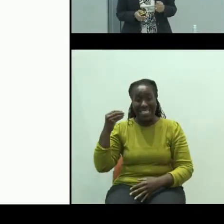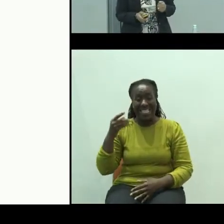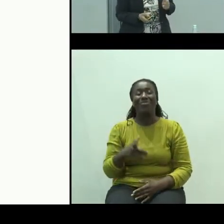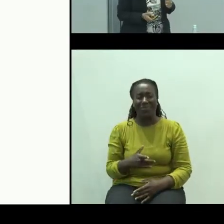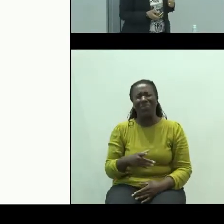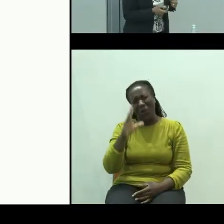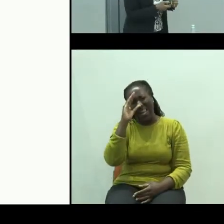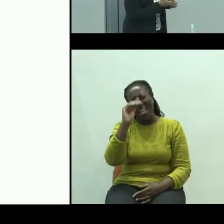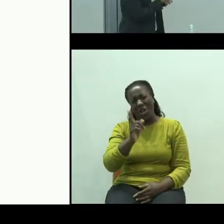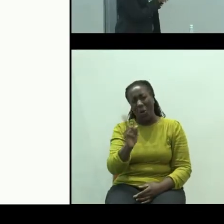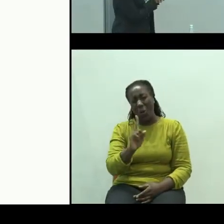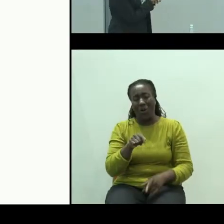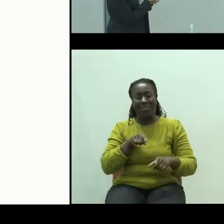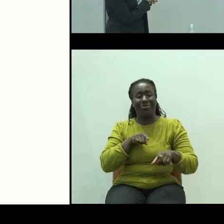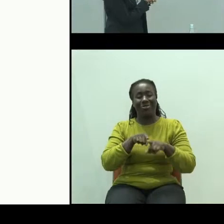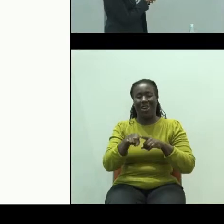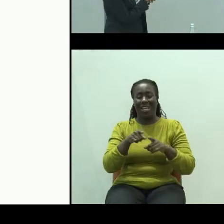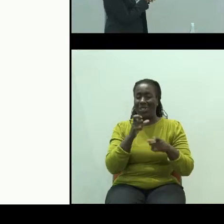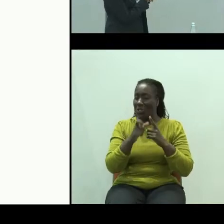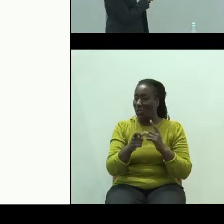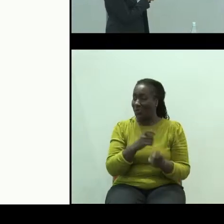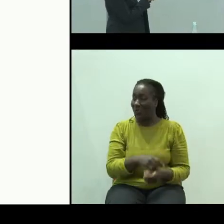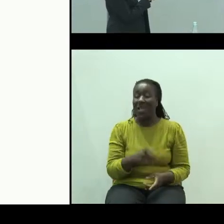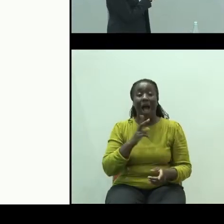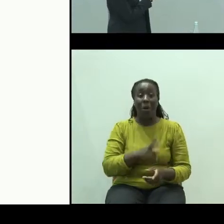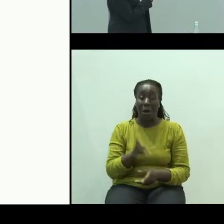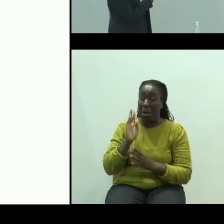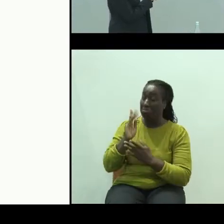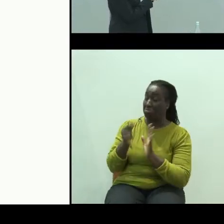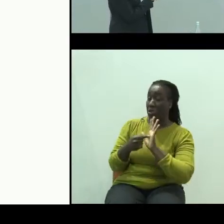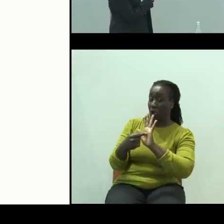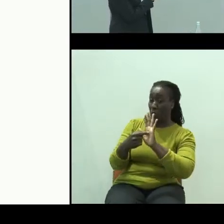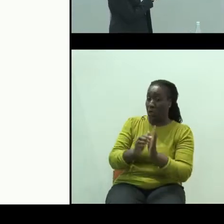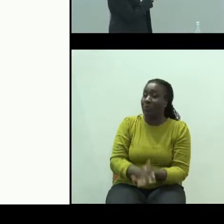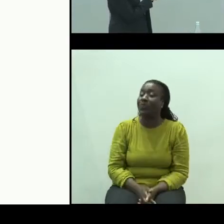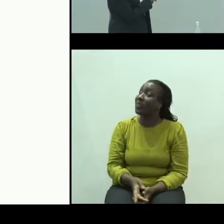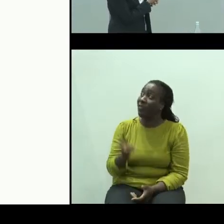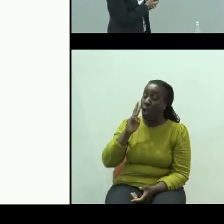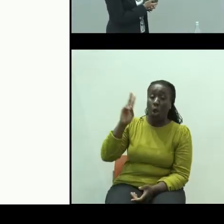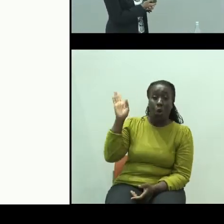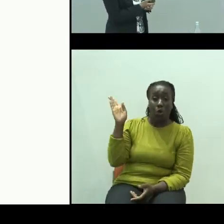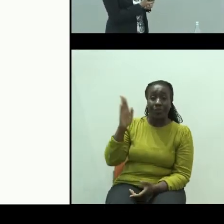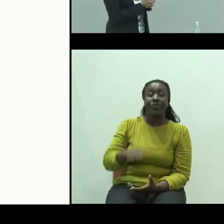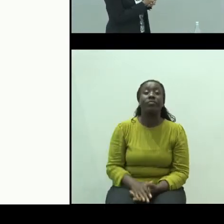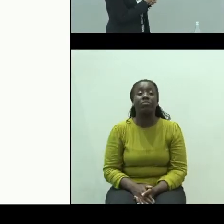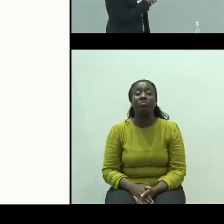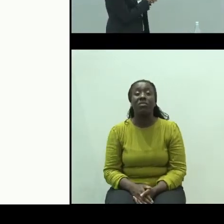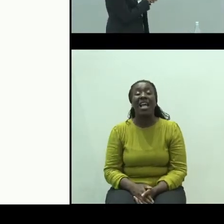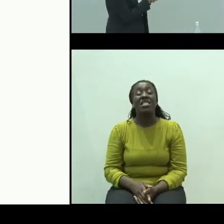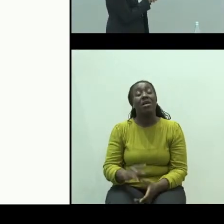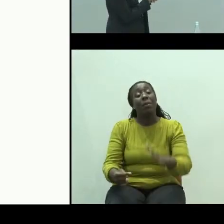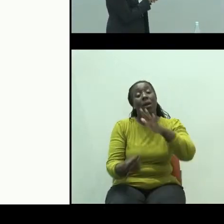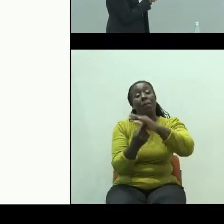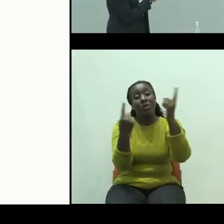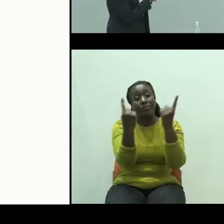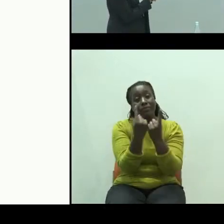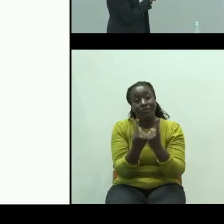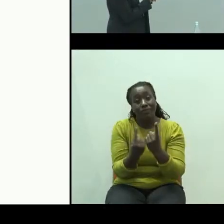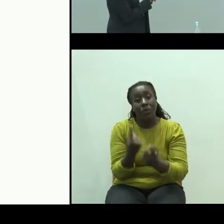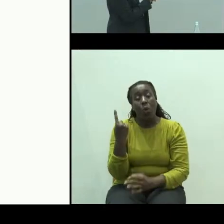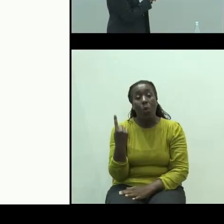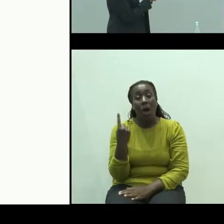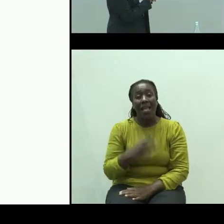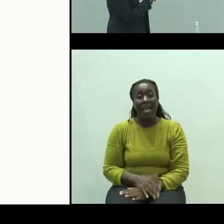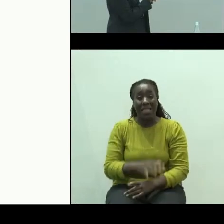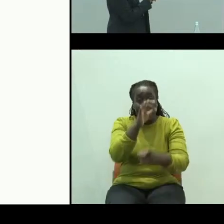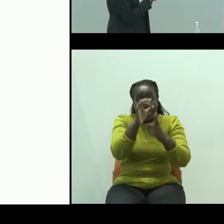trying to do. So I'll turn to this one to make it a little bit easier. Our quorum sensing system has a couple of key features. One of them is